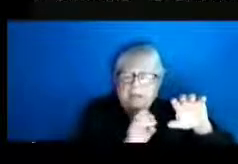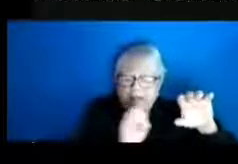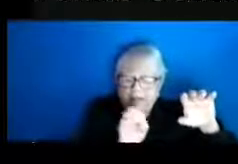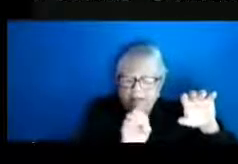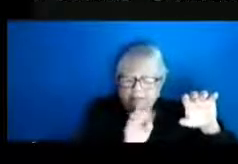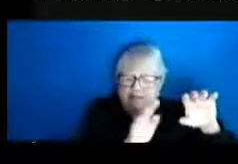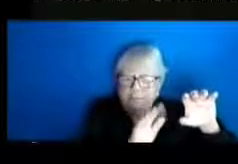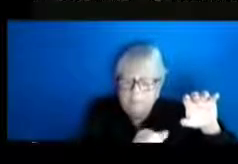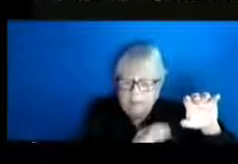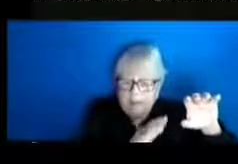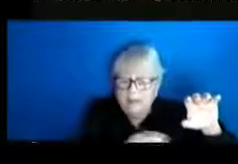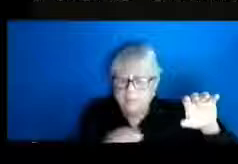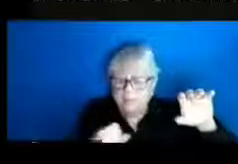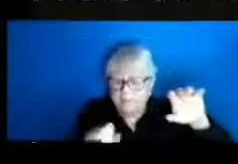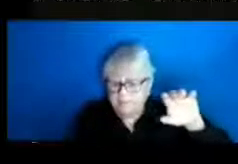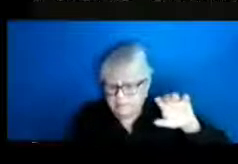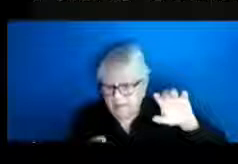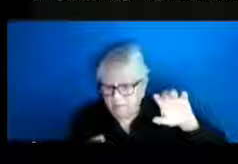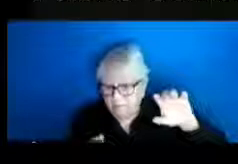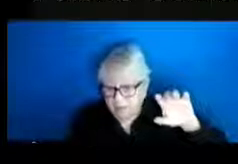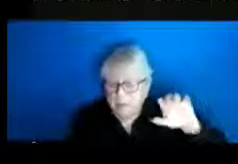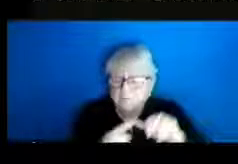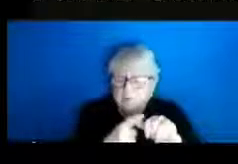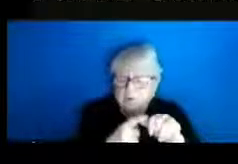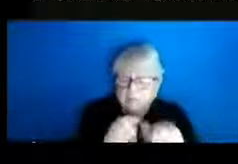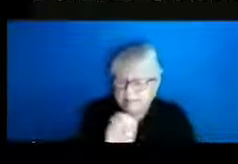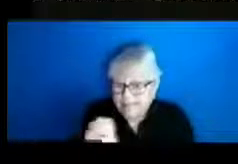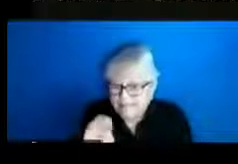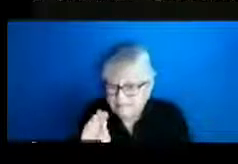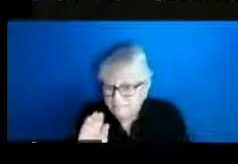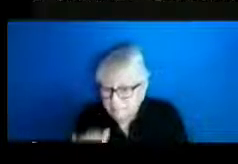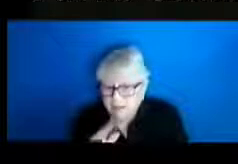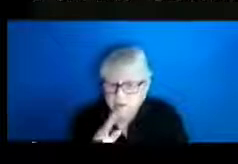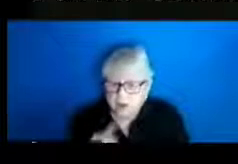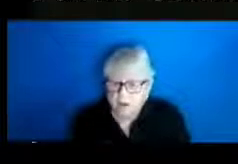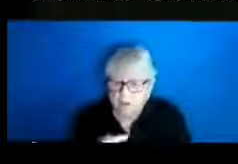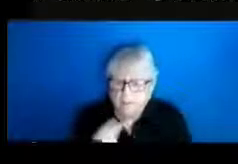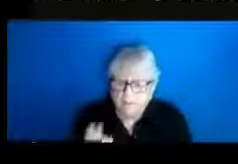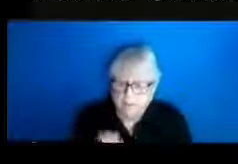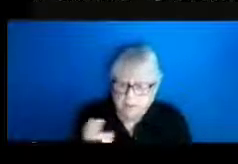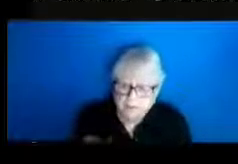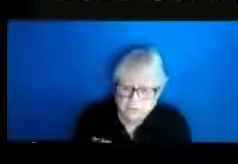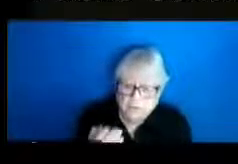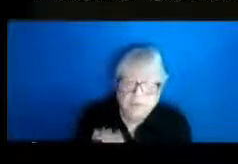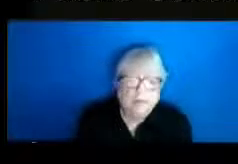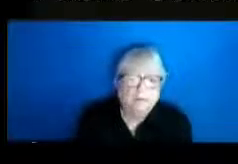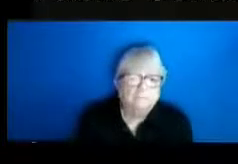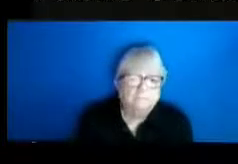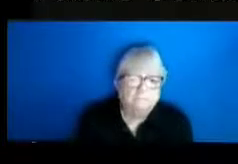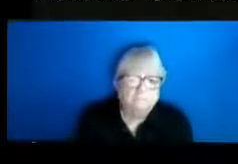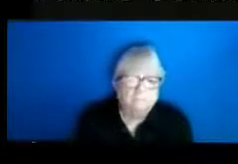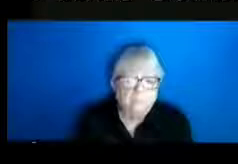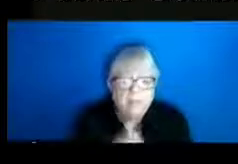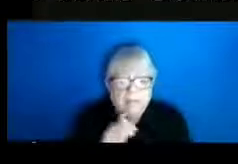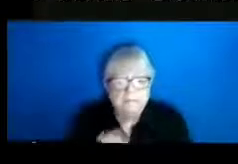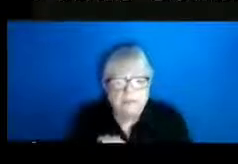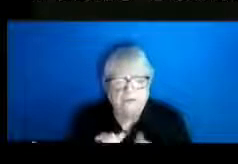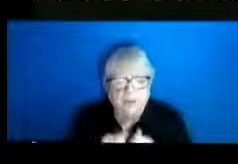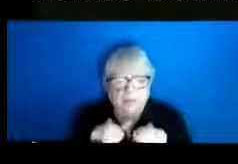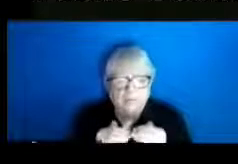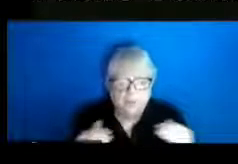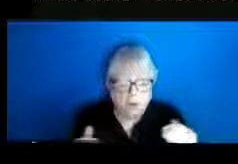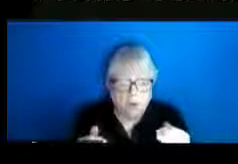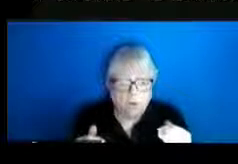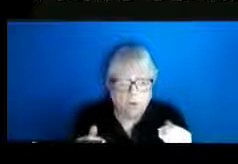South Bay. First, I'm going to start with the East Bay, talking about the history of electing LGBTQ plus candidates, especially at the local level. And